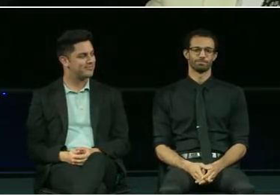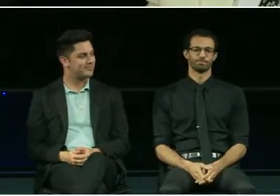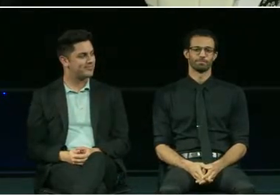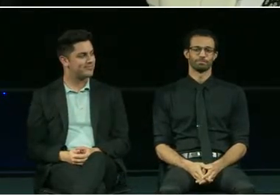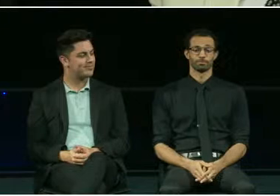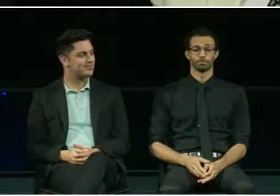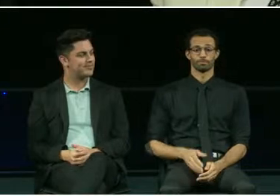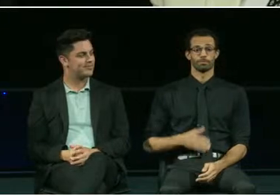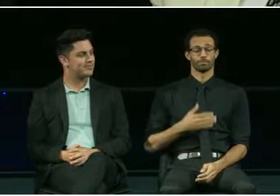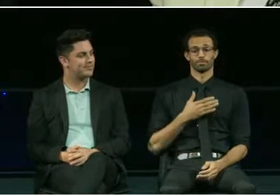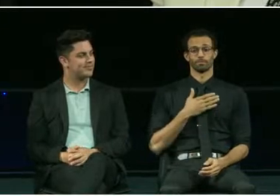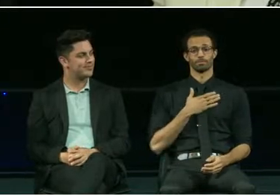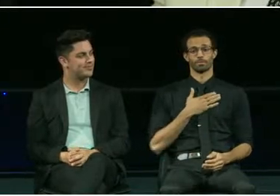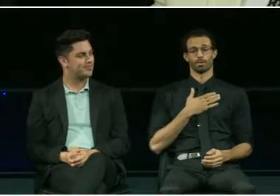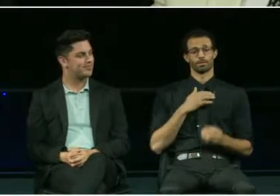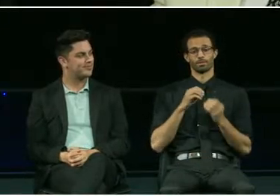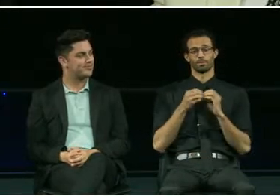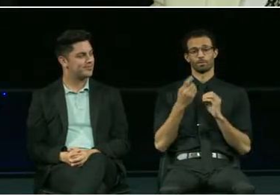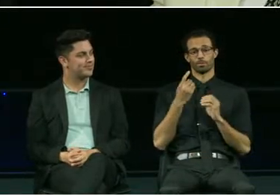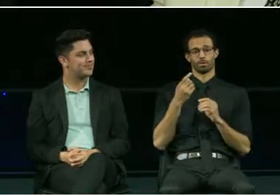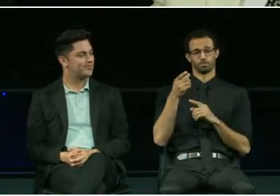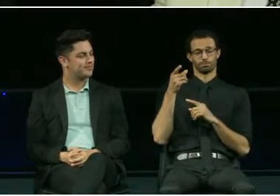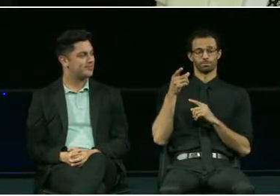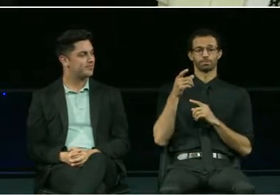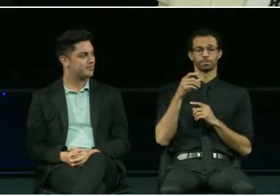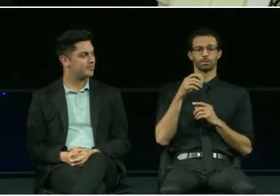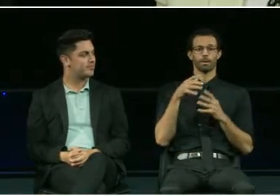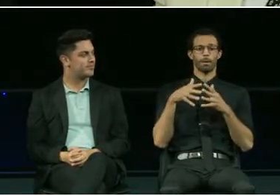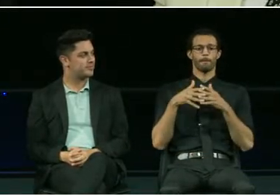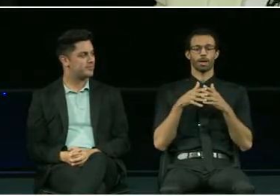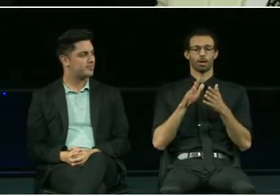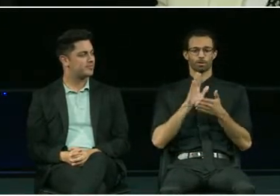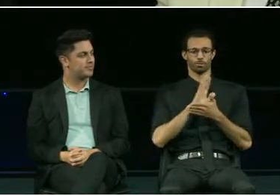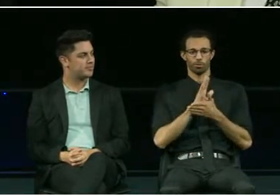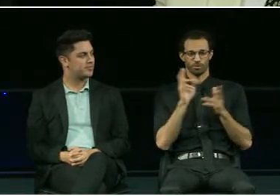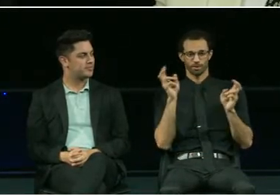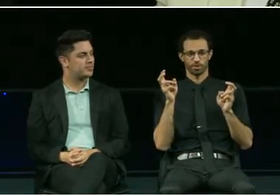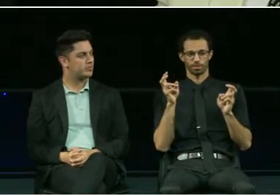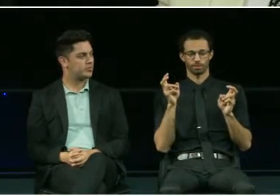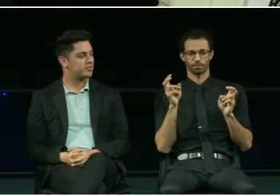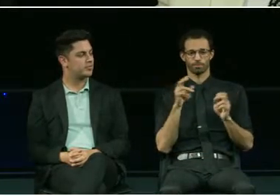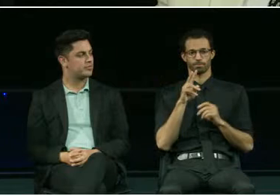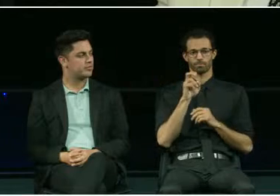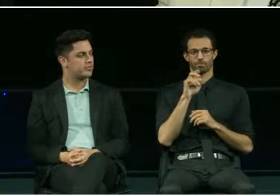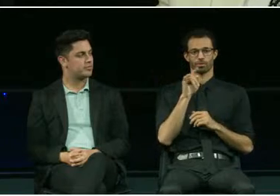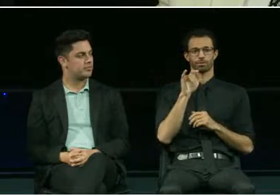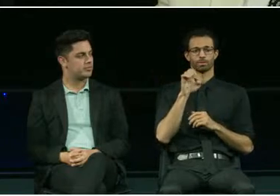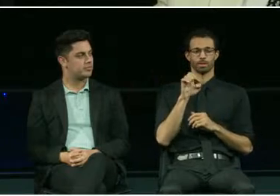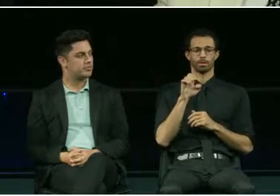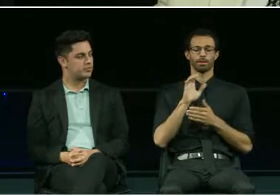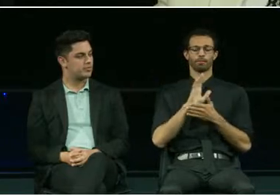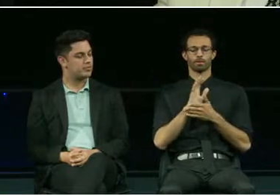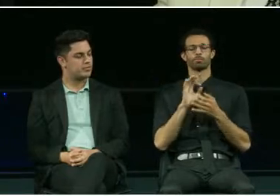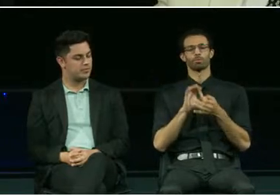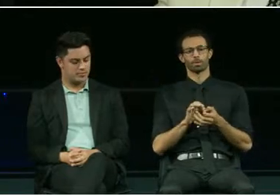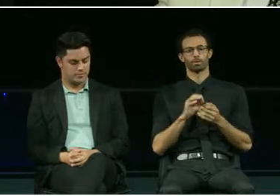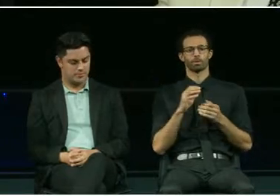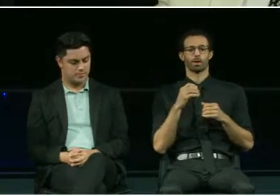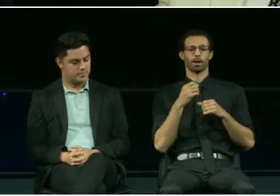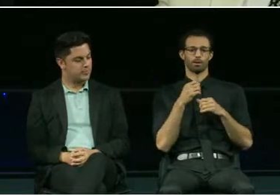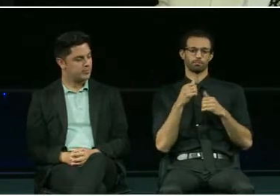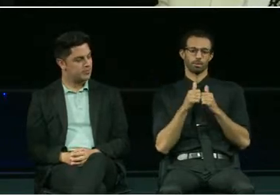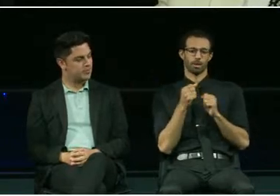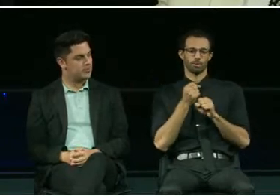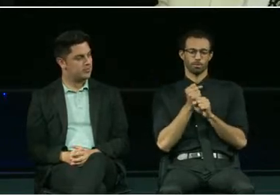My all-time favorite film is American Movie, which is a verite film about filmmaking. And